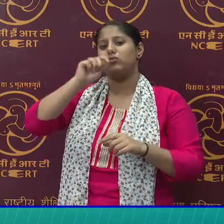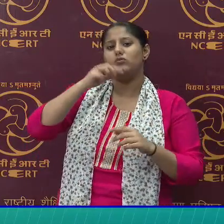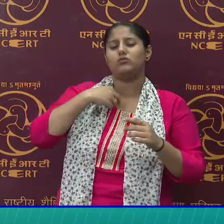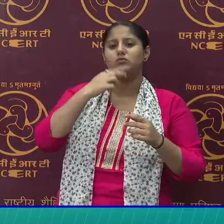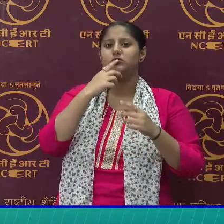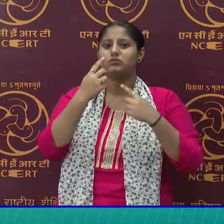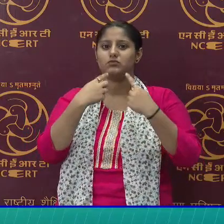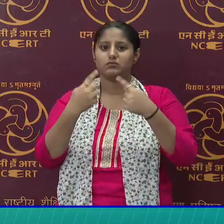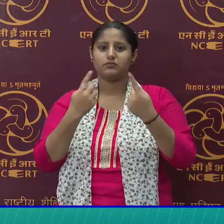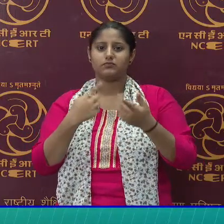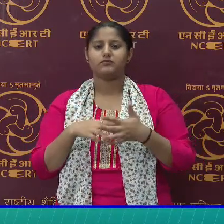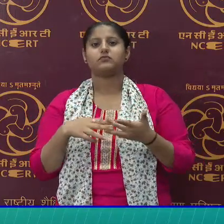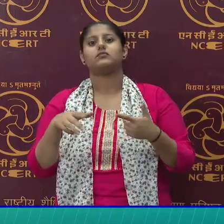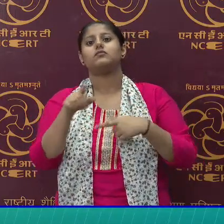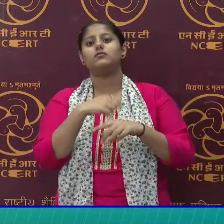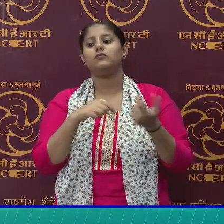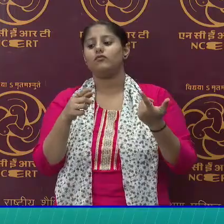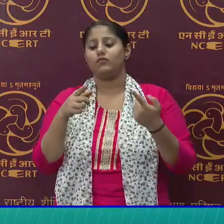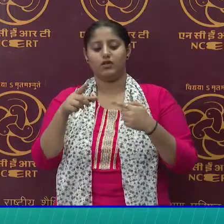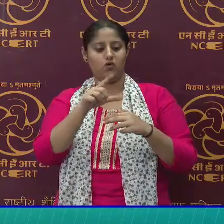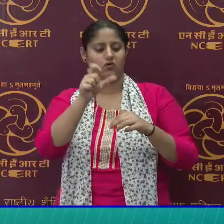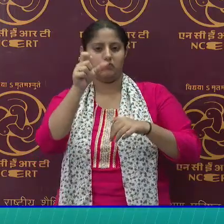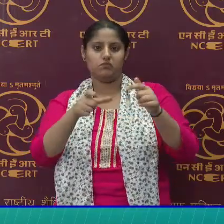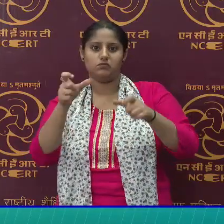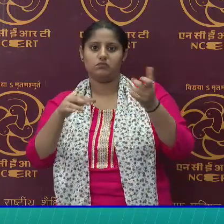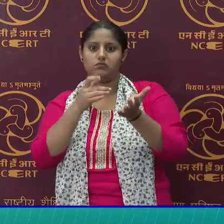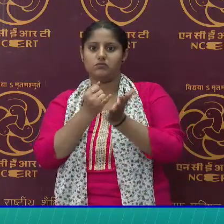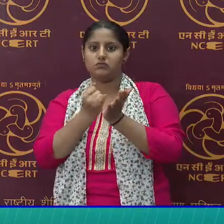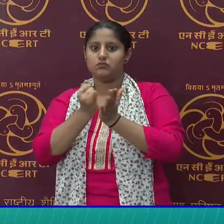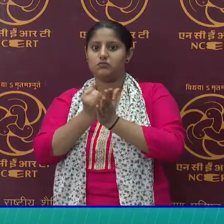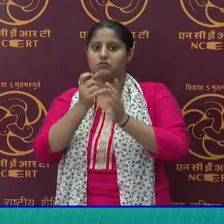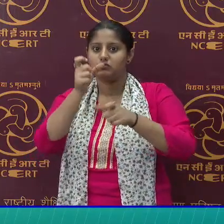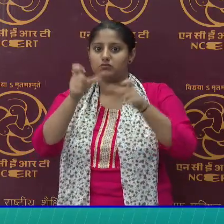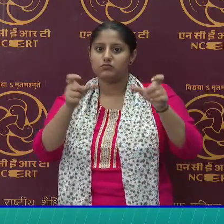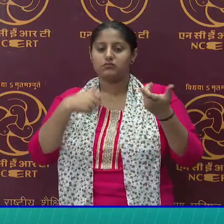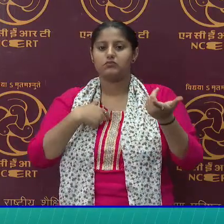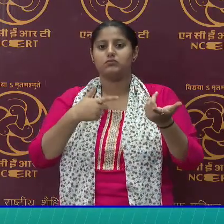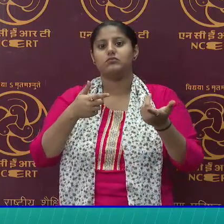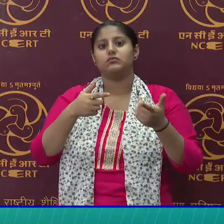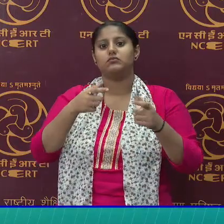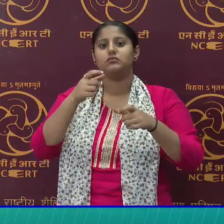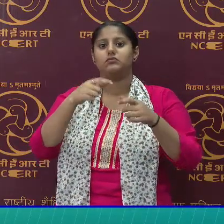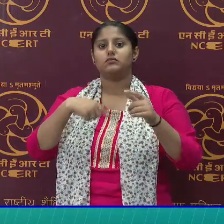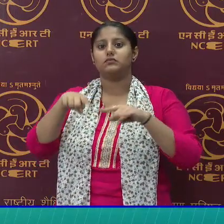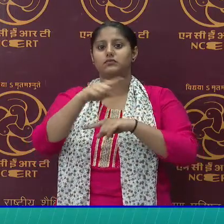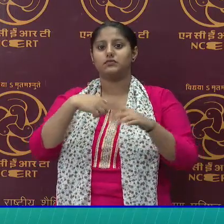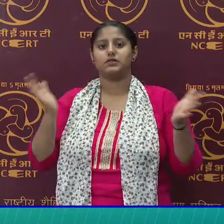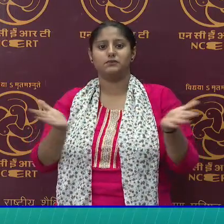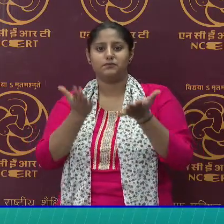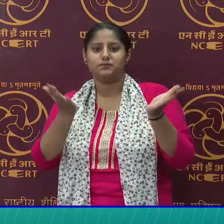then when they all win, the villagers raise both the captains and, you know, praise both the captains, sorry.